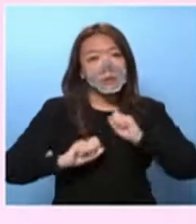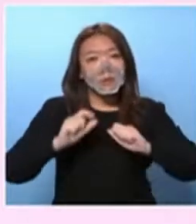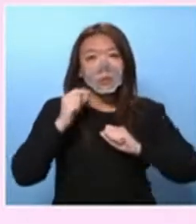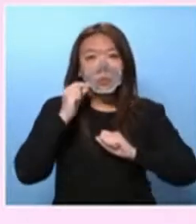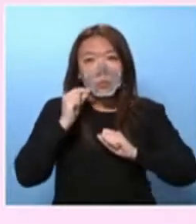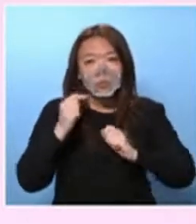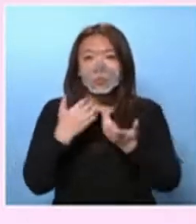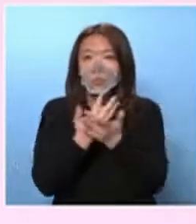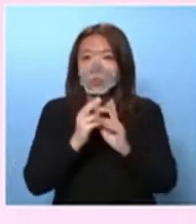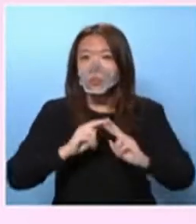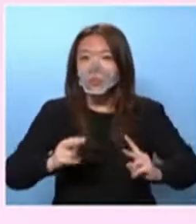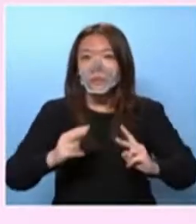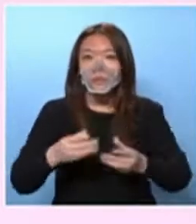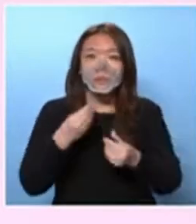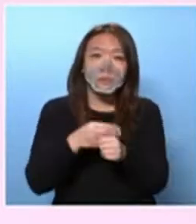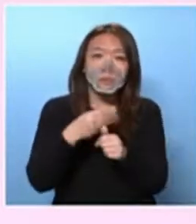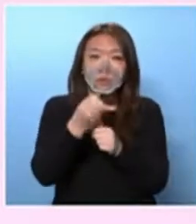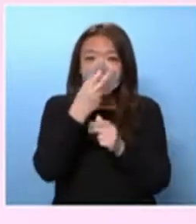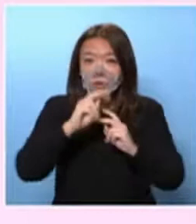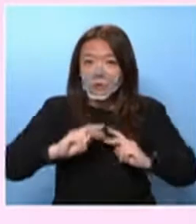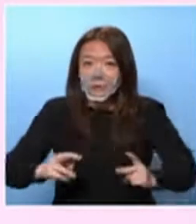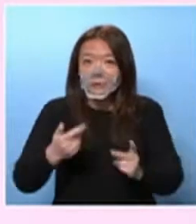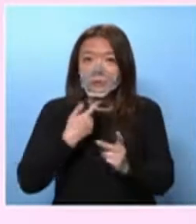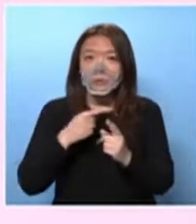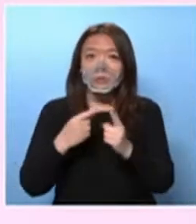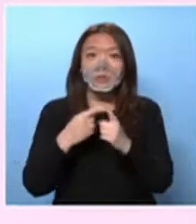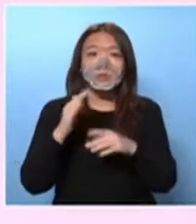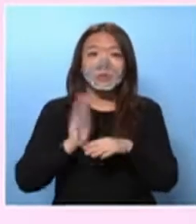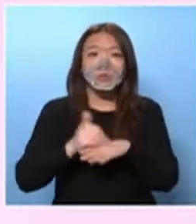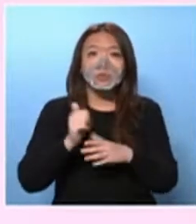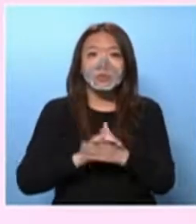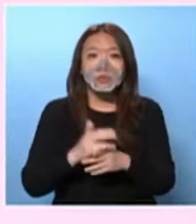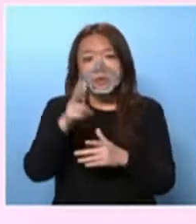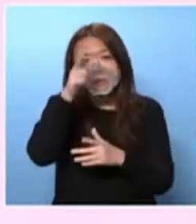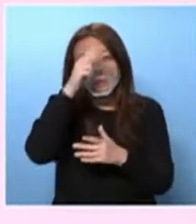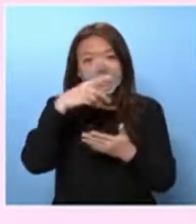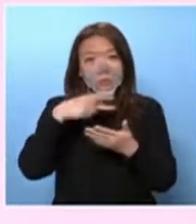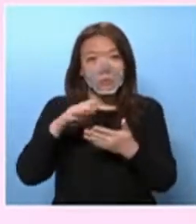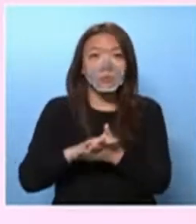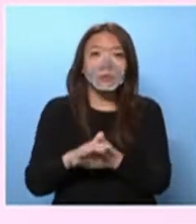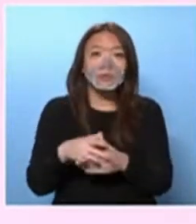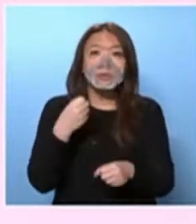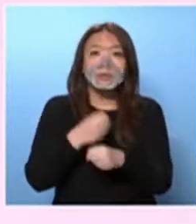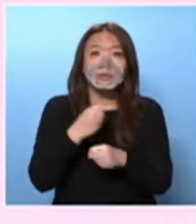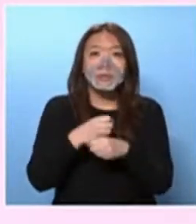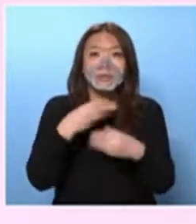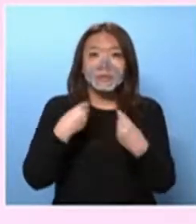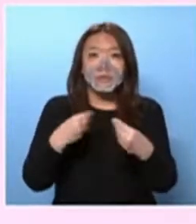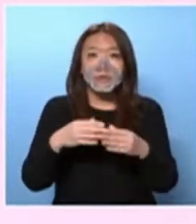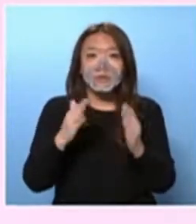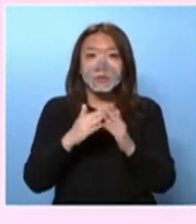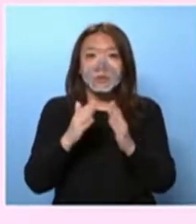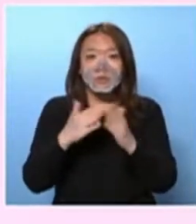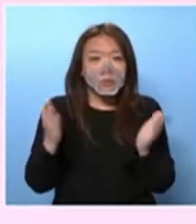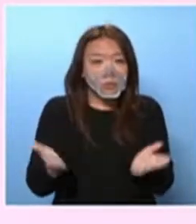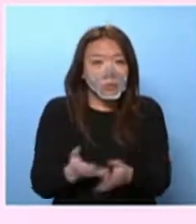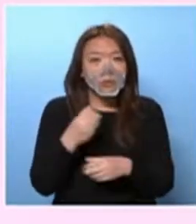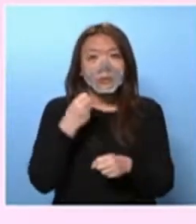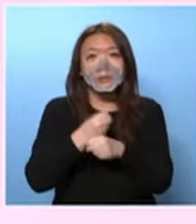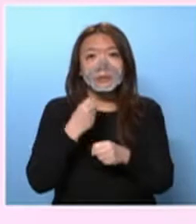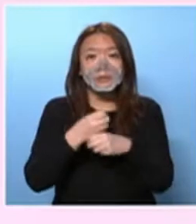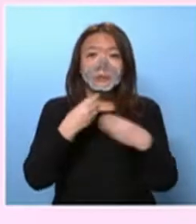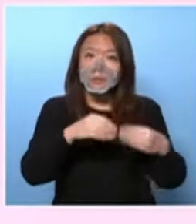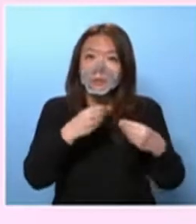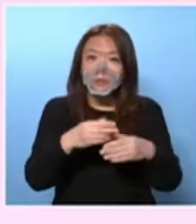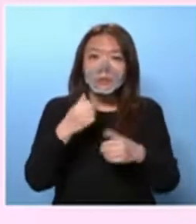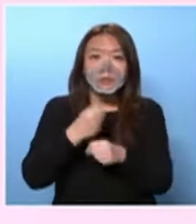diversified pathways for young people with different aspirations and abilities, with view to nurturing talents required for the development of Hong Kong. The Pilot